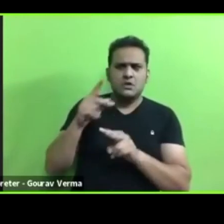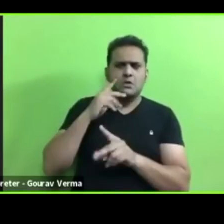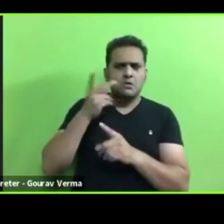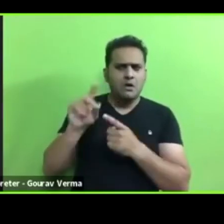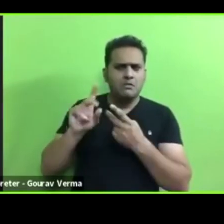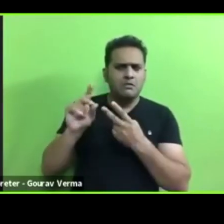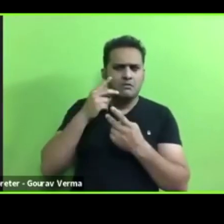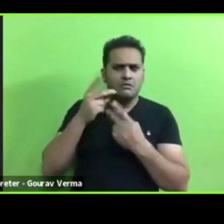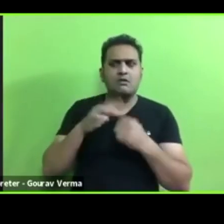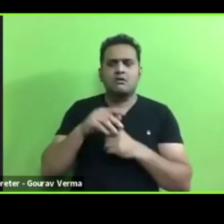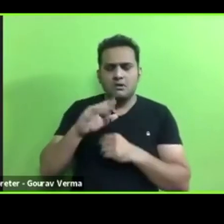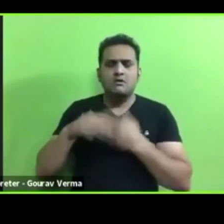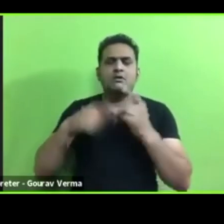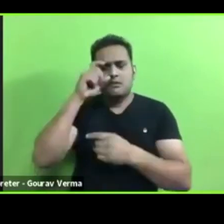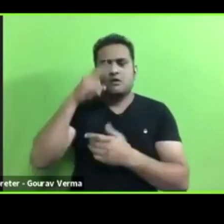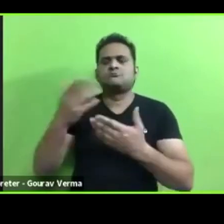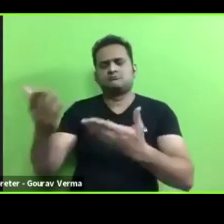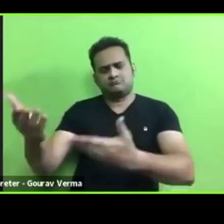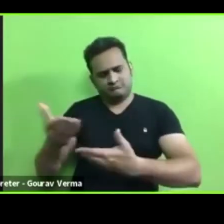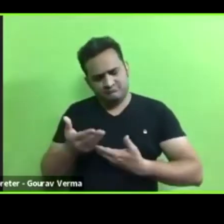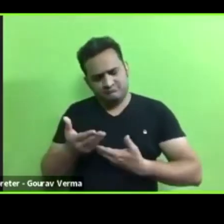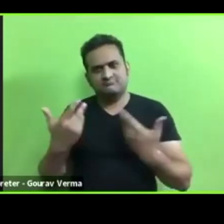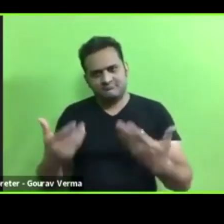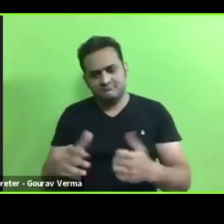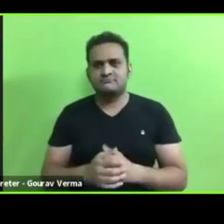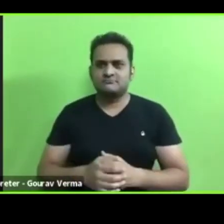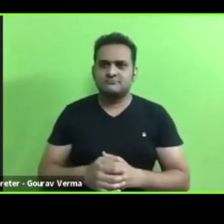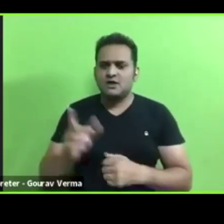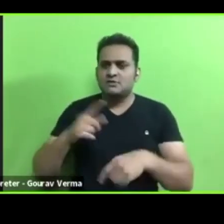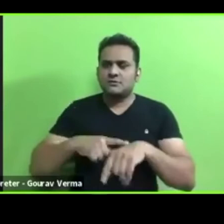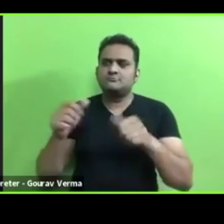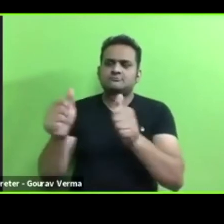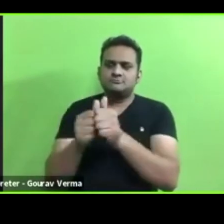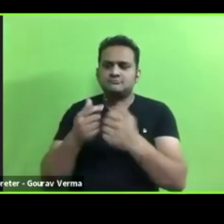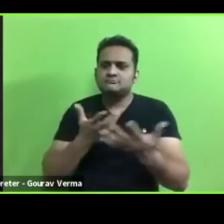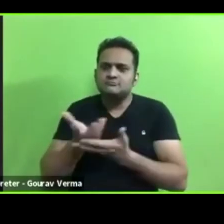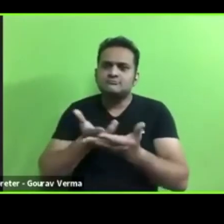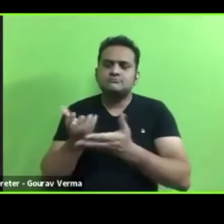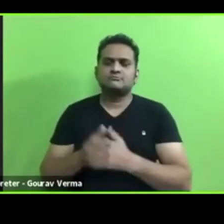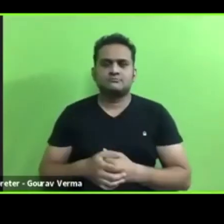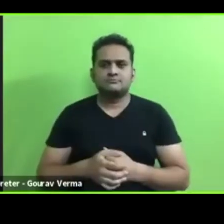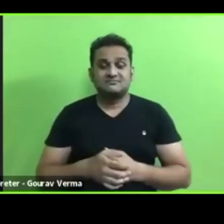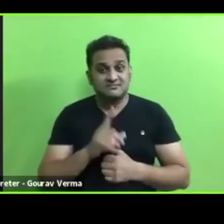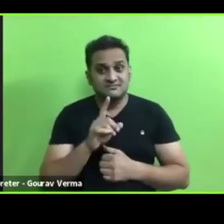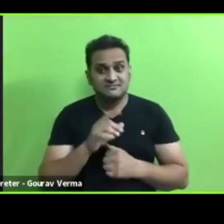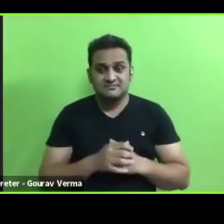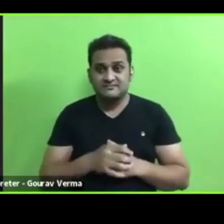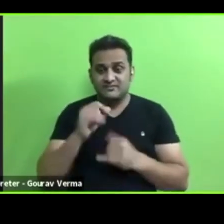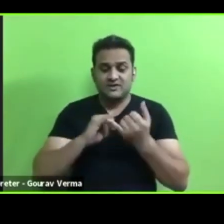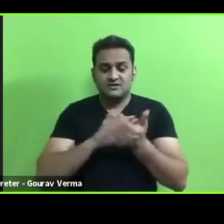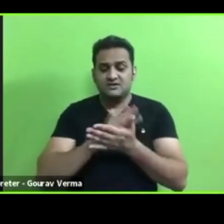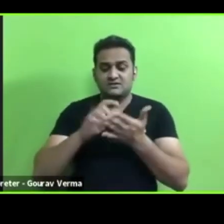Ambedkar, welcomes him with open arms, and they spend some time. But Sridhar Pant is not